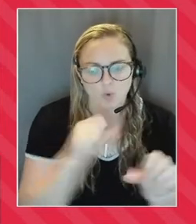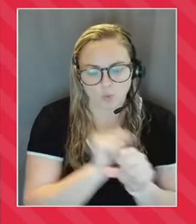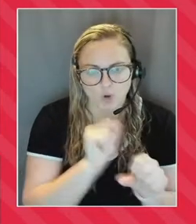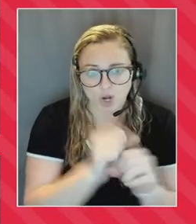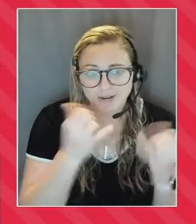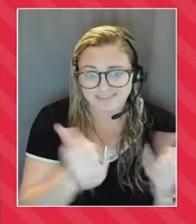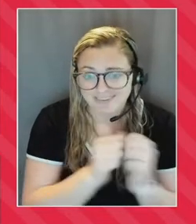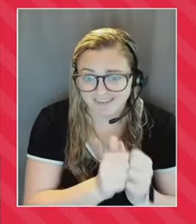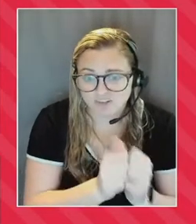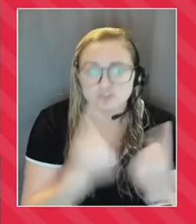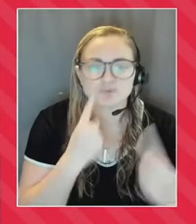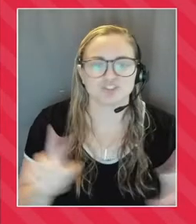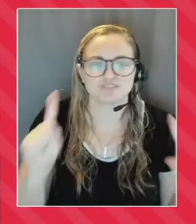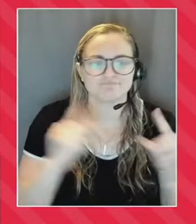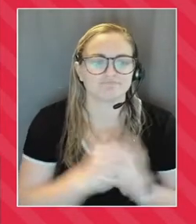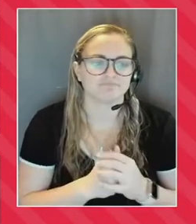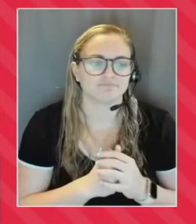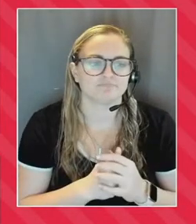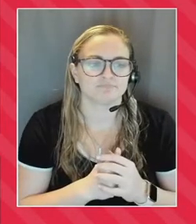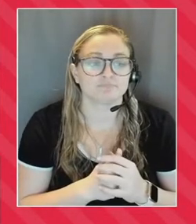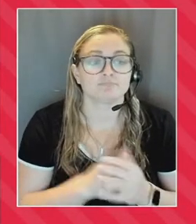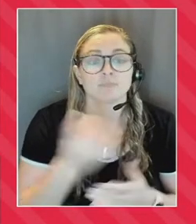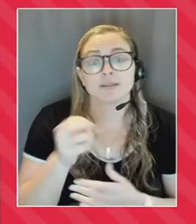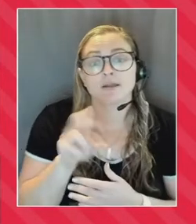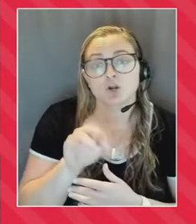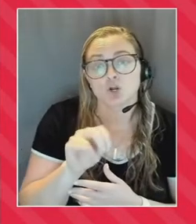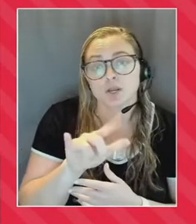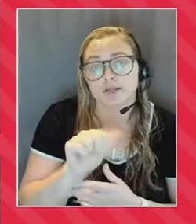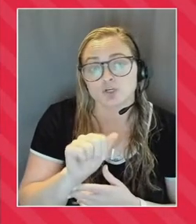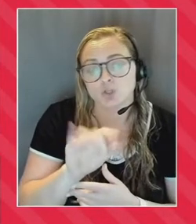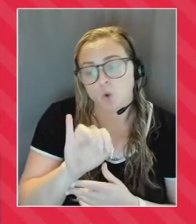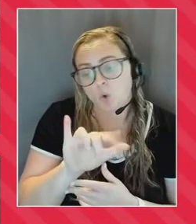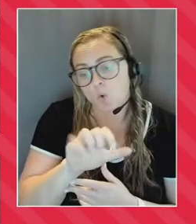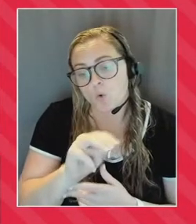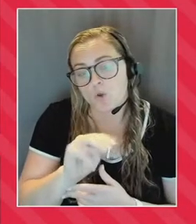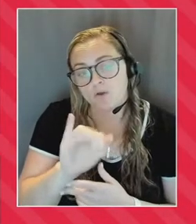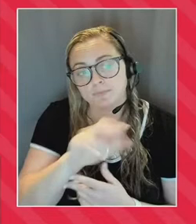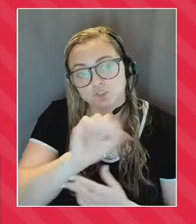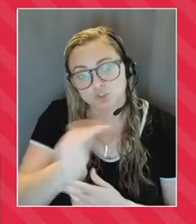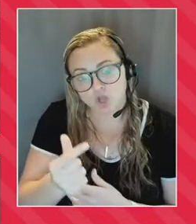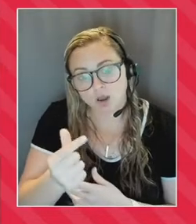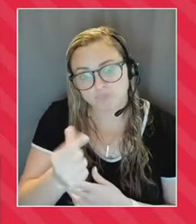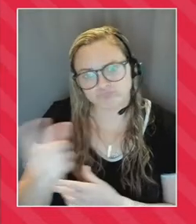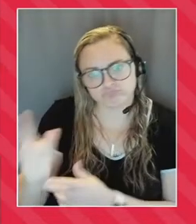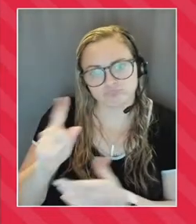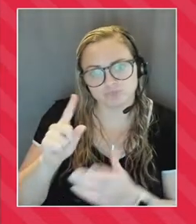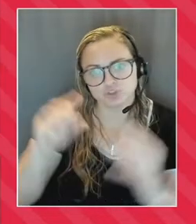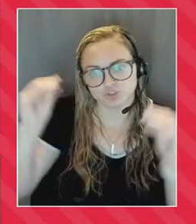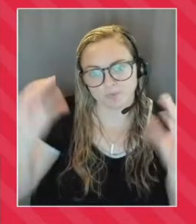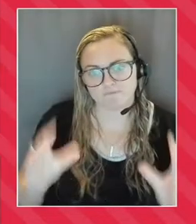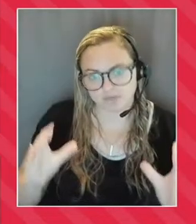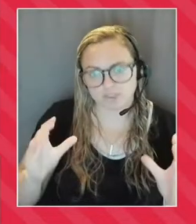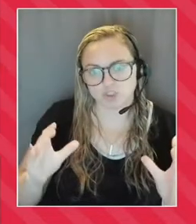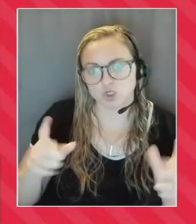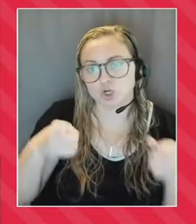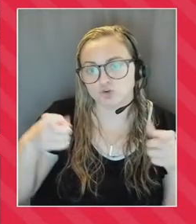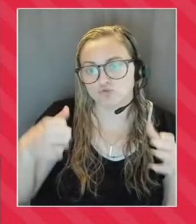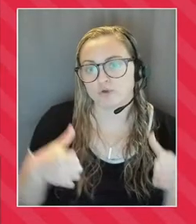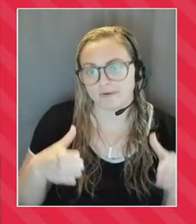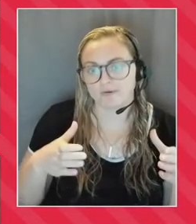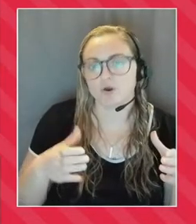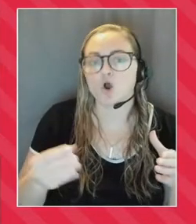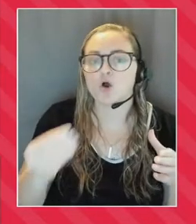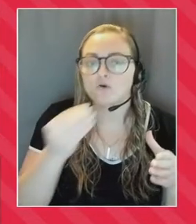achieve. Dr. Angela Odom Jung is an associate professor and director of the